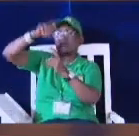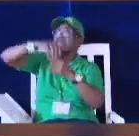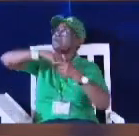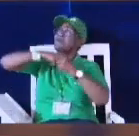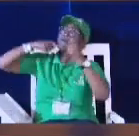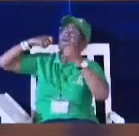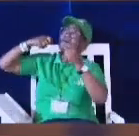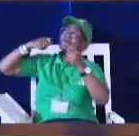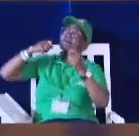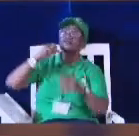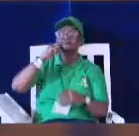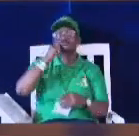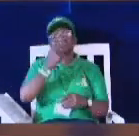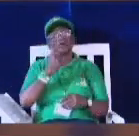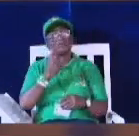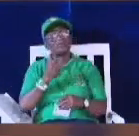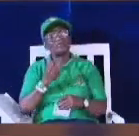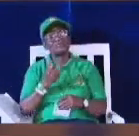tomorrow,